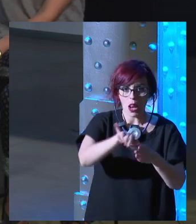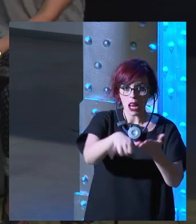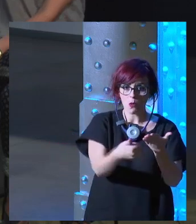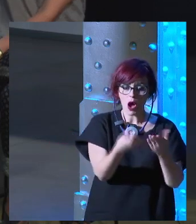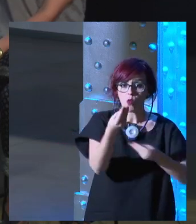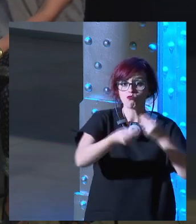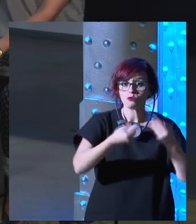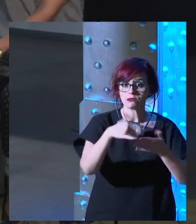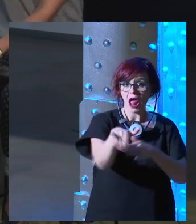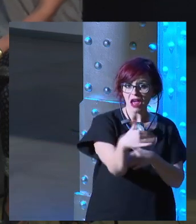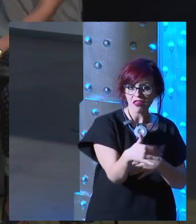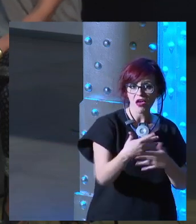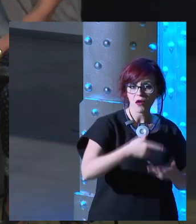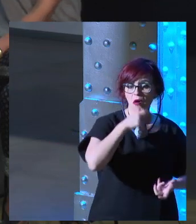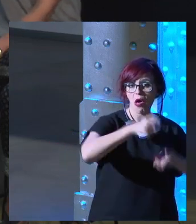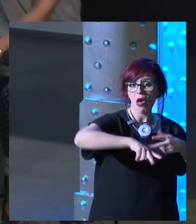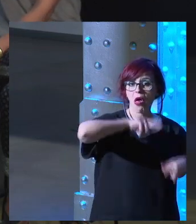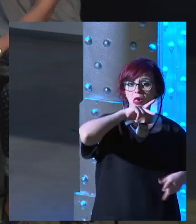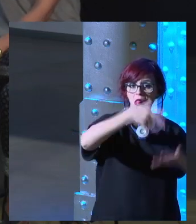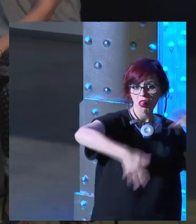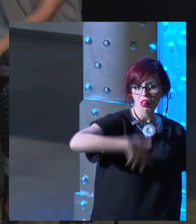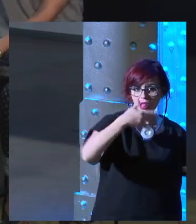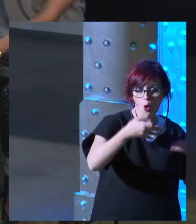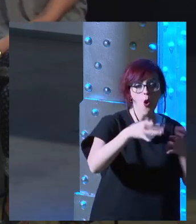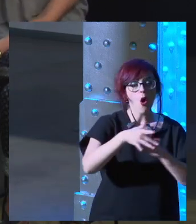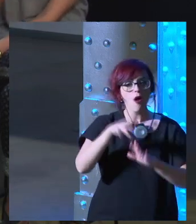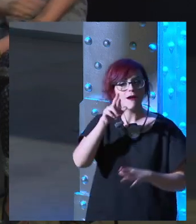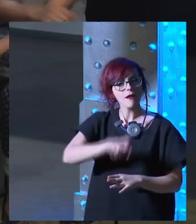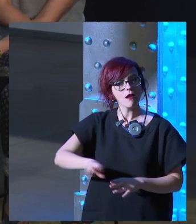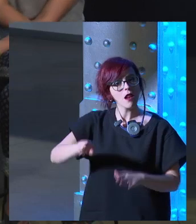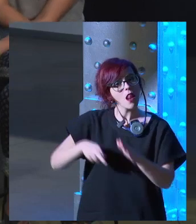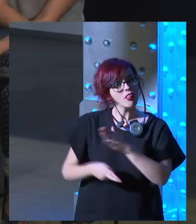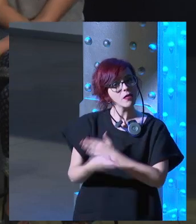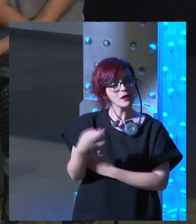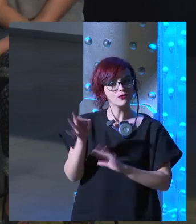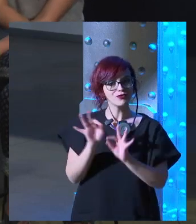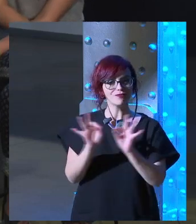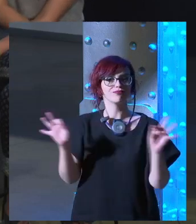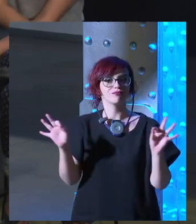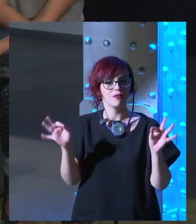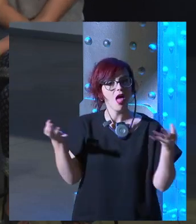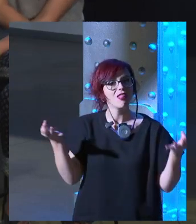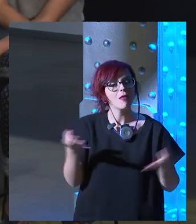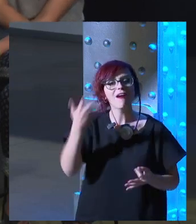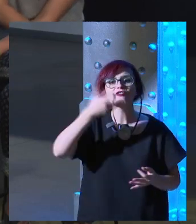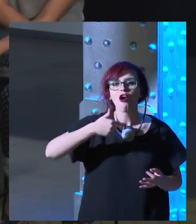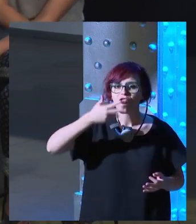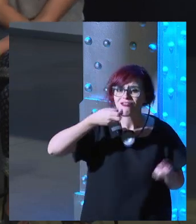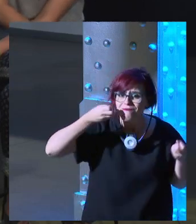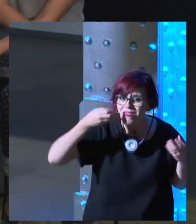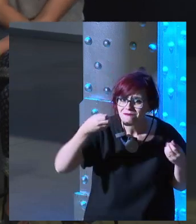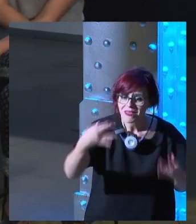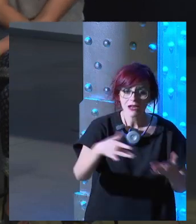in it and to use it and to read it and to write it like that, because you have to have, in a complex world, you need a language which